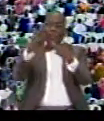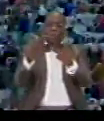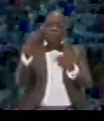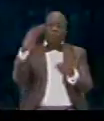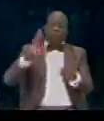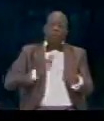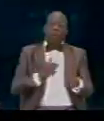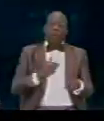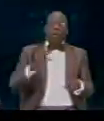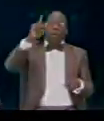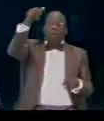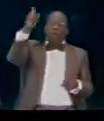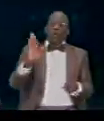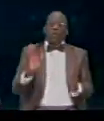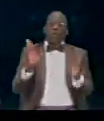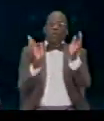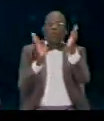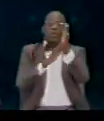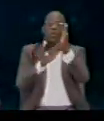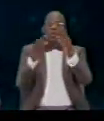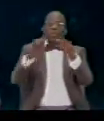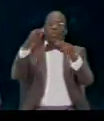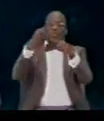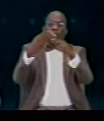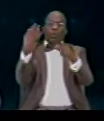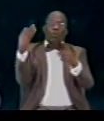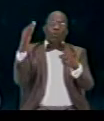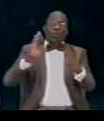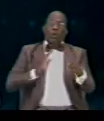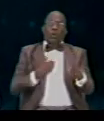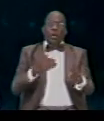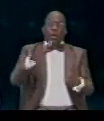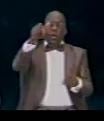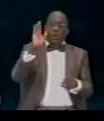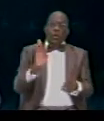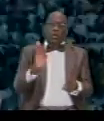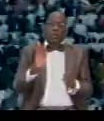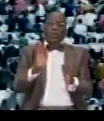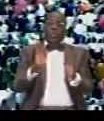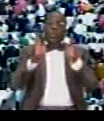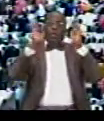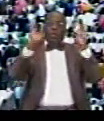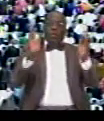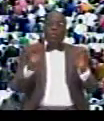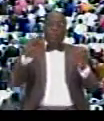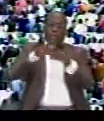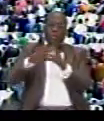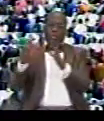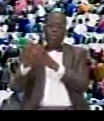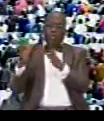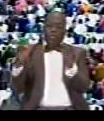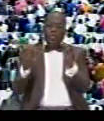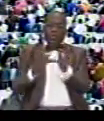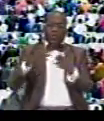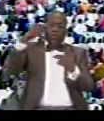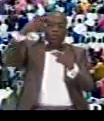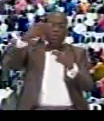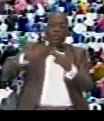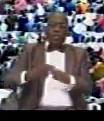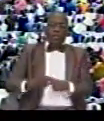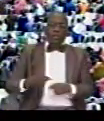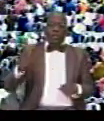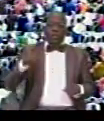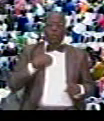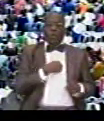I say praise the name of our God. Exalt Him. Magnify Him. In Jesus' mighty